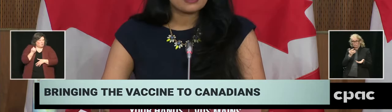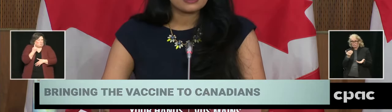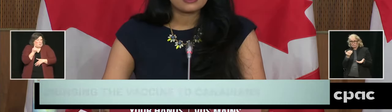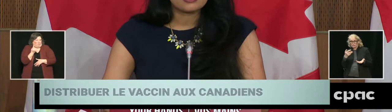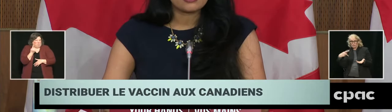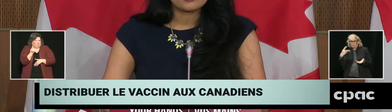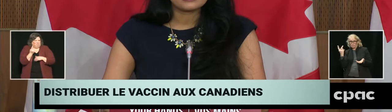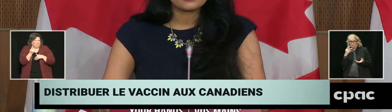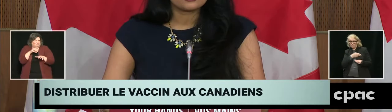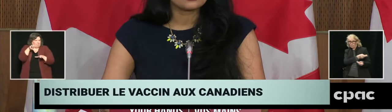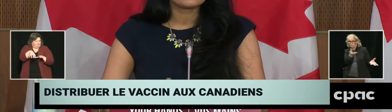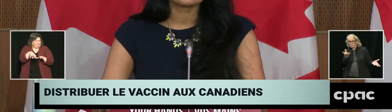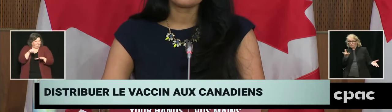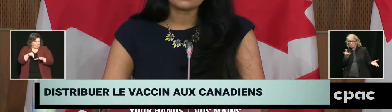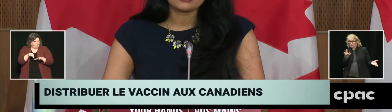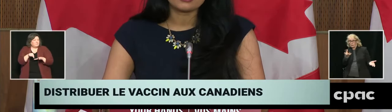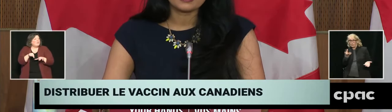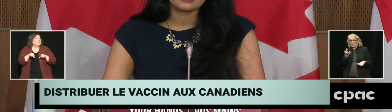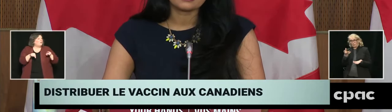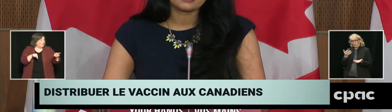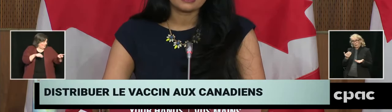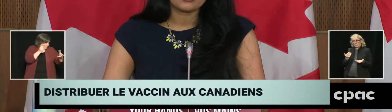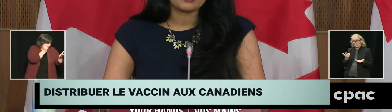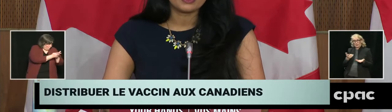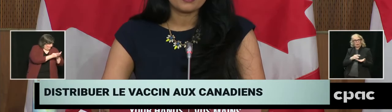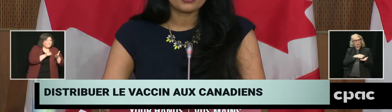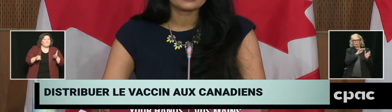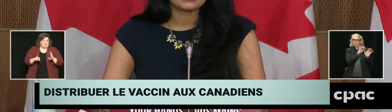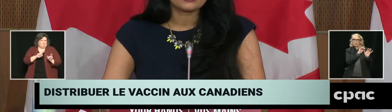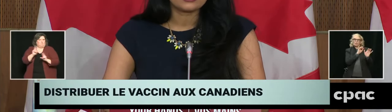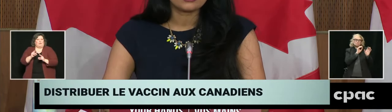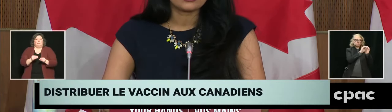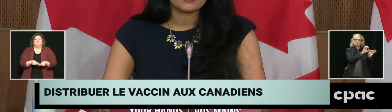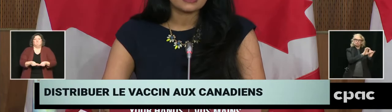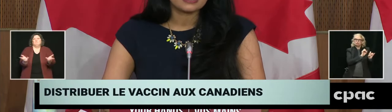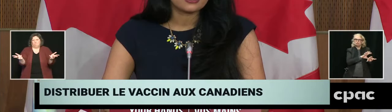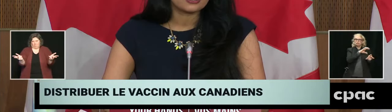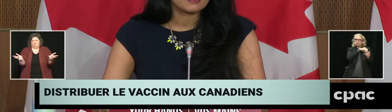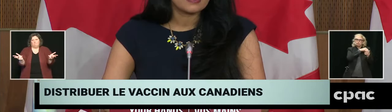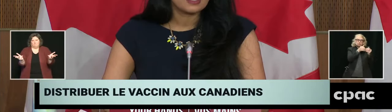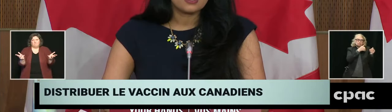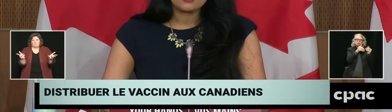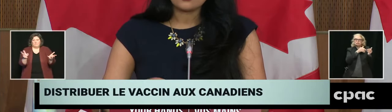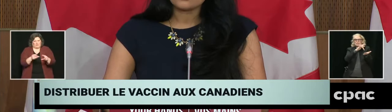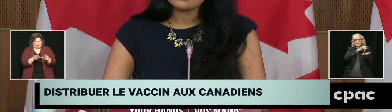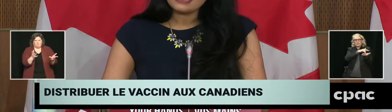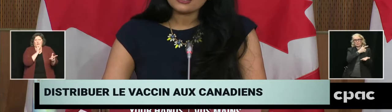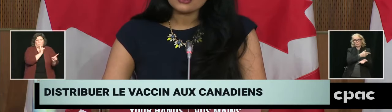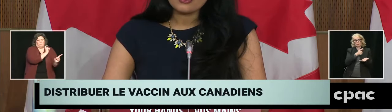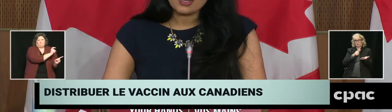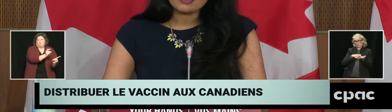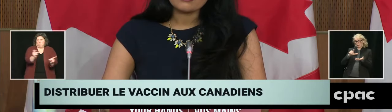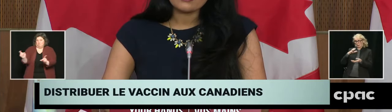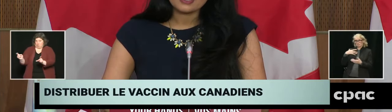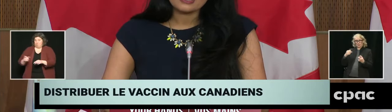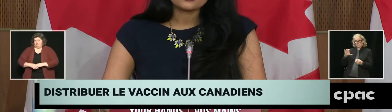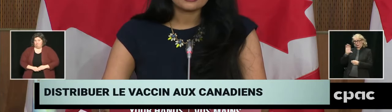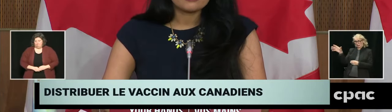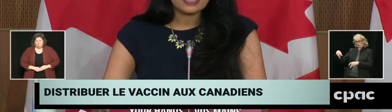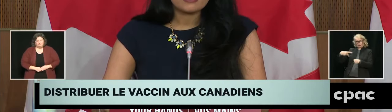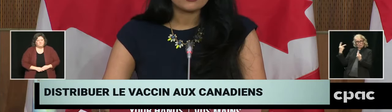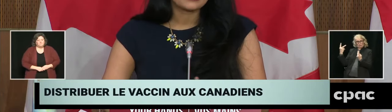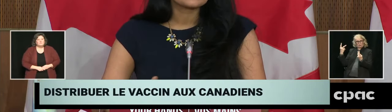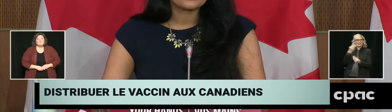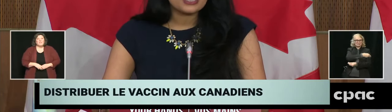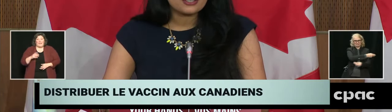after the Health Canada authorization, it would then be distributed and then it would be proceeding to vaccination. On the issue of